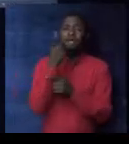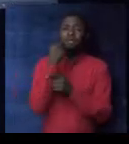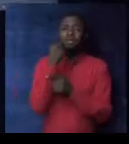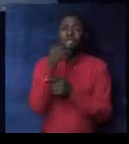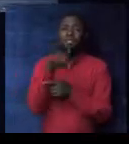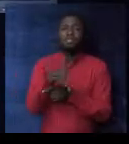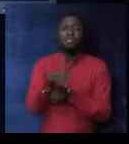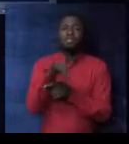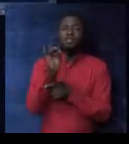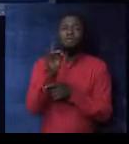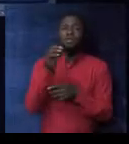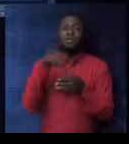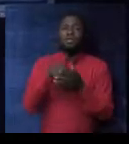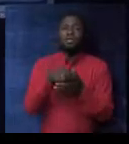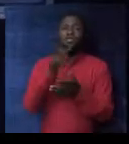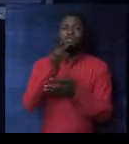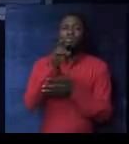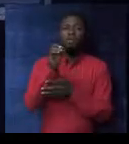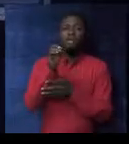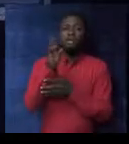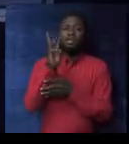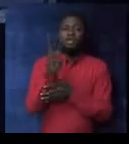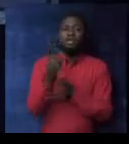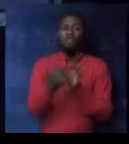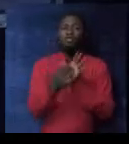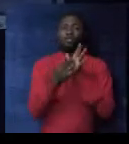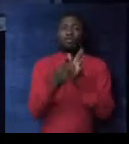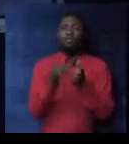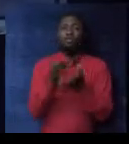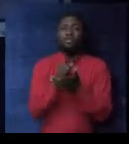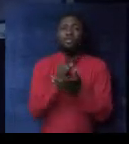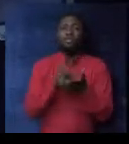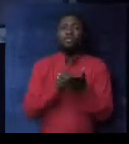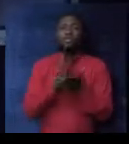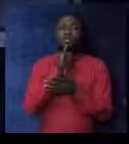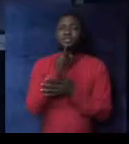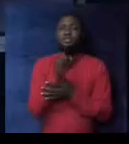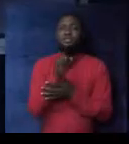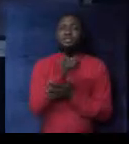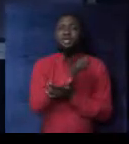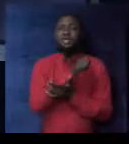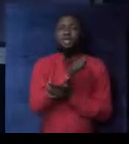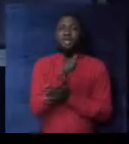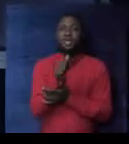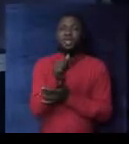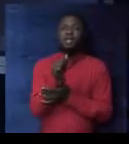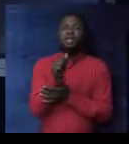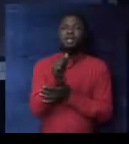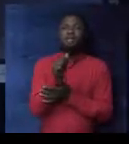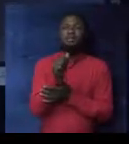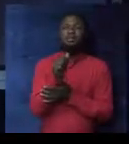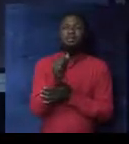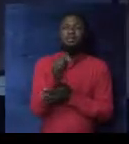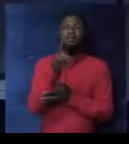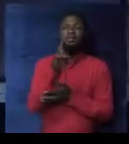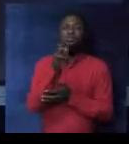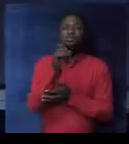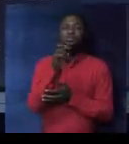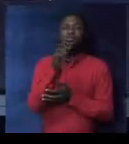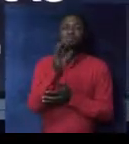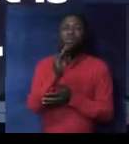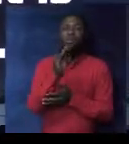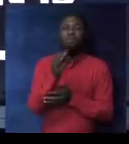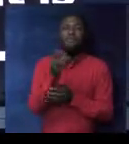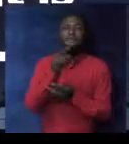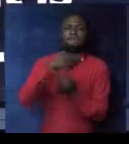but recent discovery in 2006 shows that it is a dwarf planet. It's